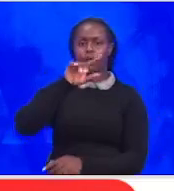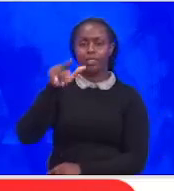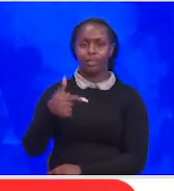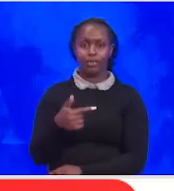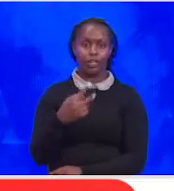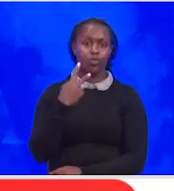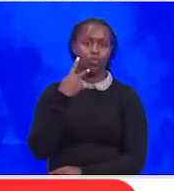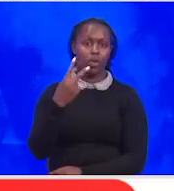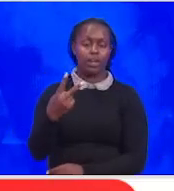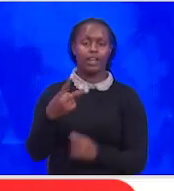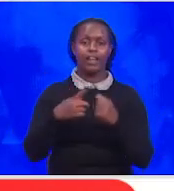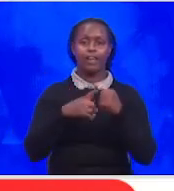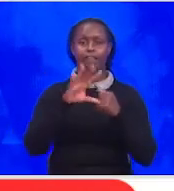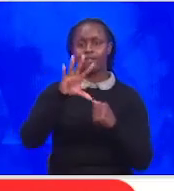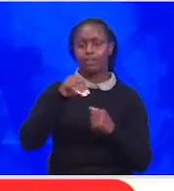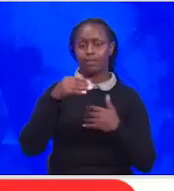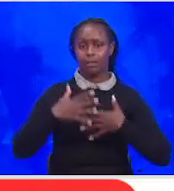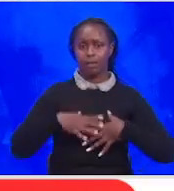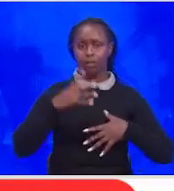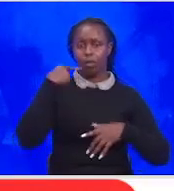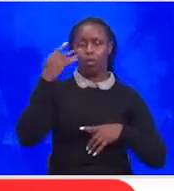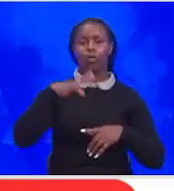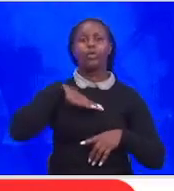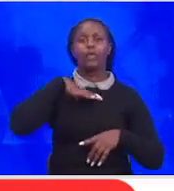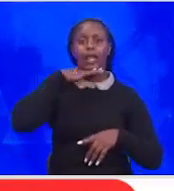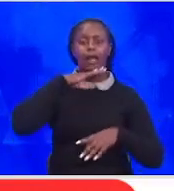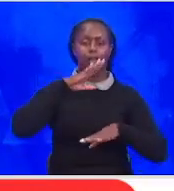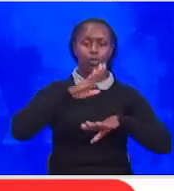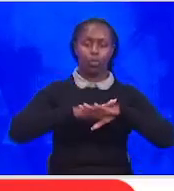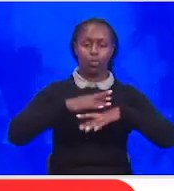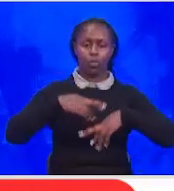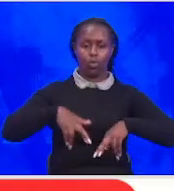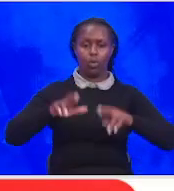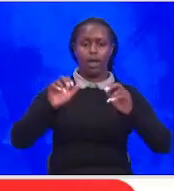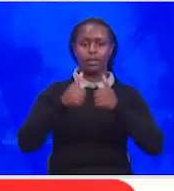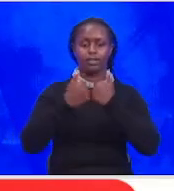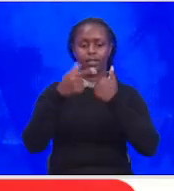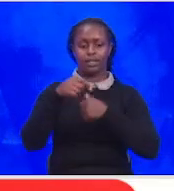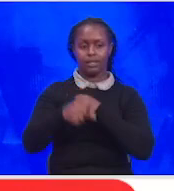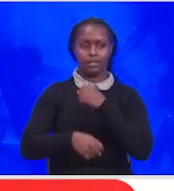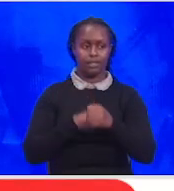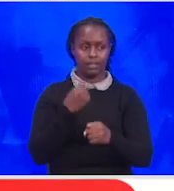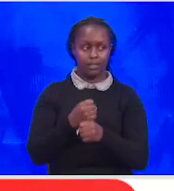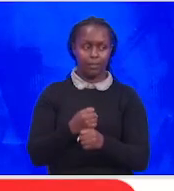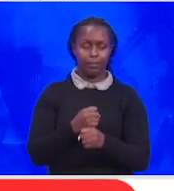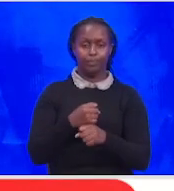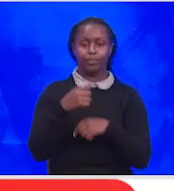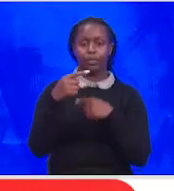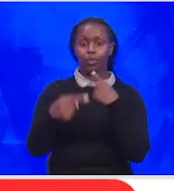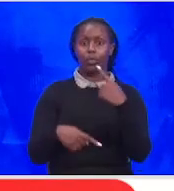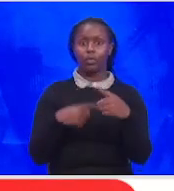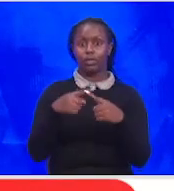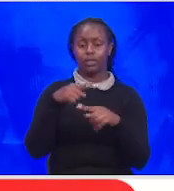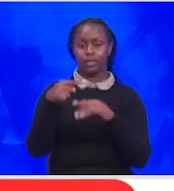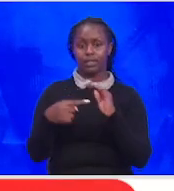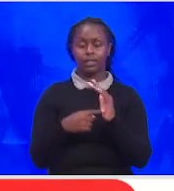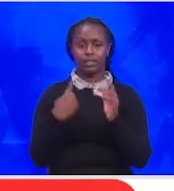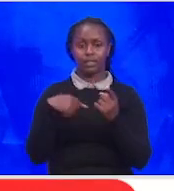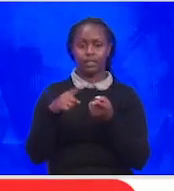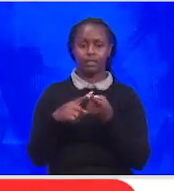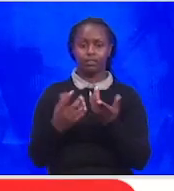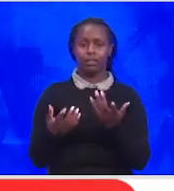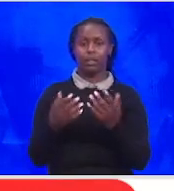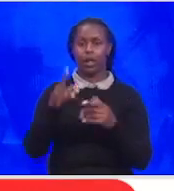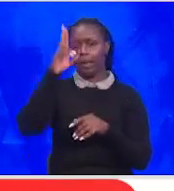4,246 people losing their lives this year alone. The wreckage was towed to Kaptembwa